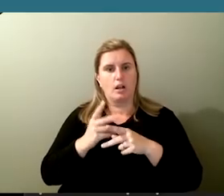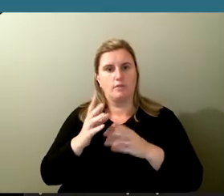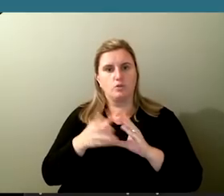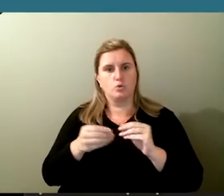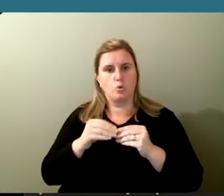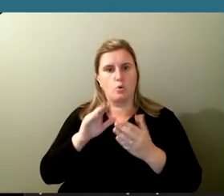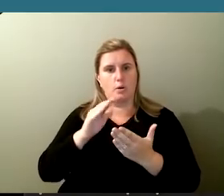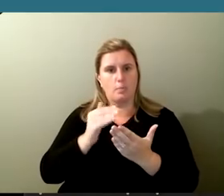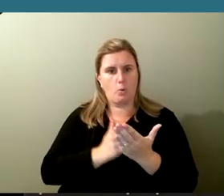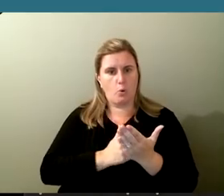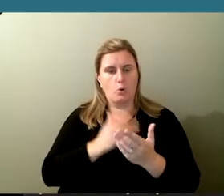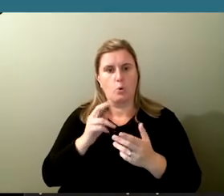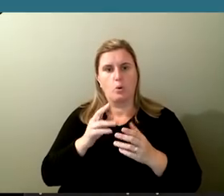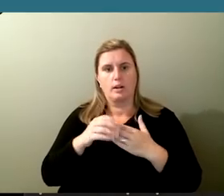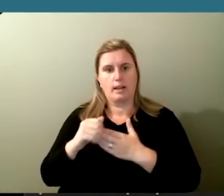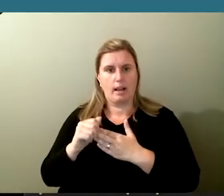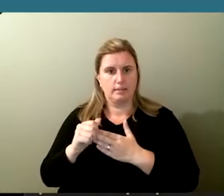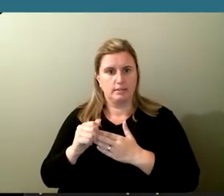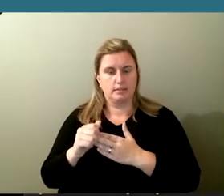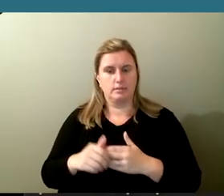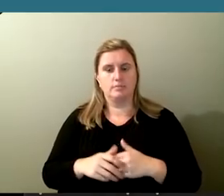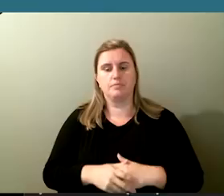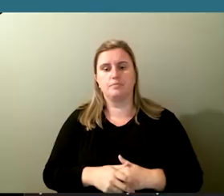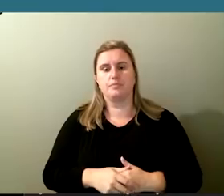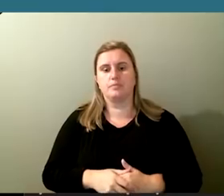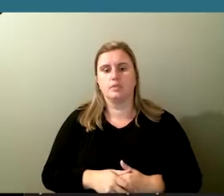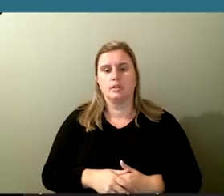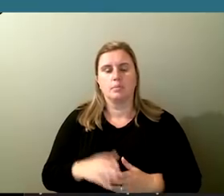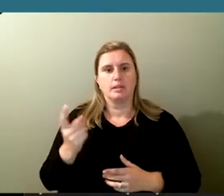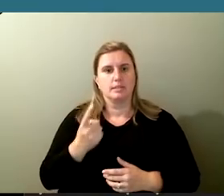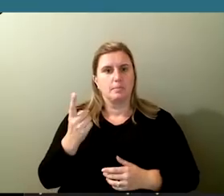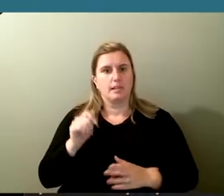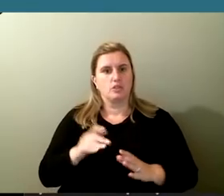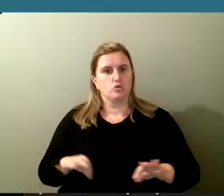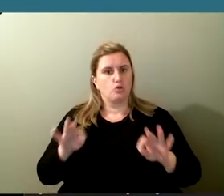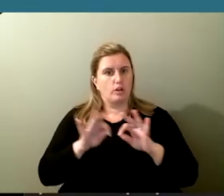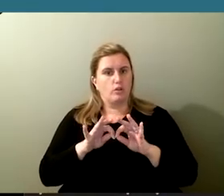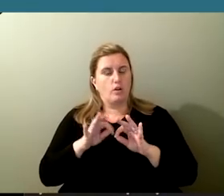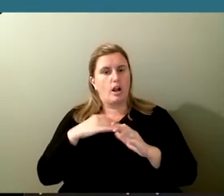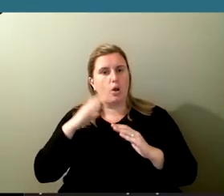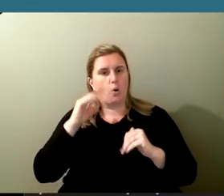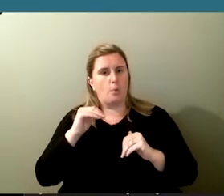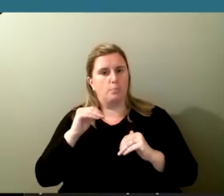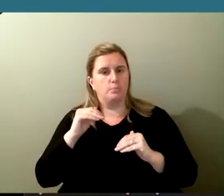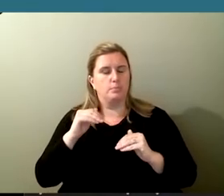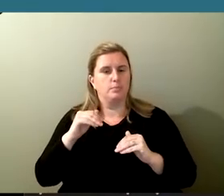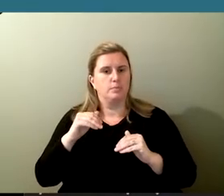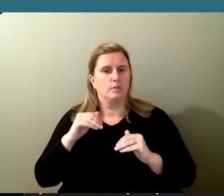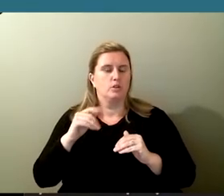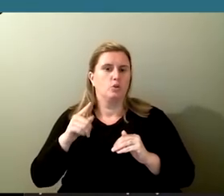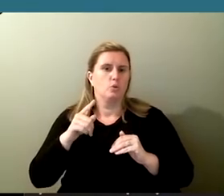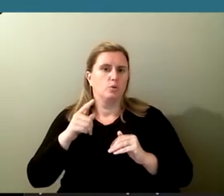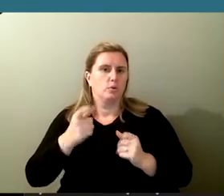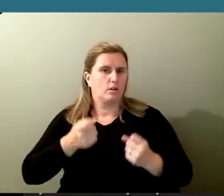or guidance. But something that's critical, and I hope that you actually got it from